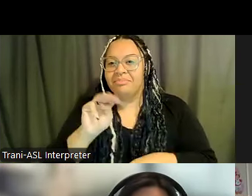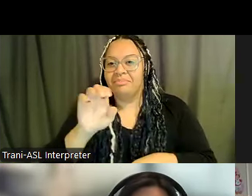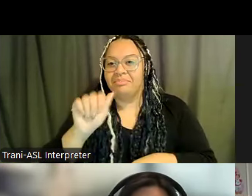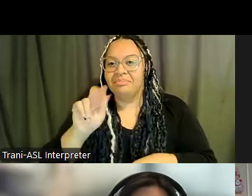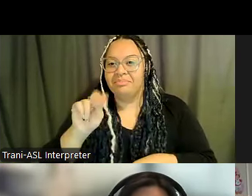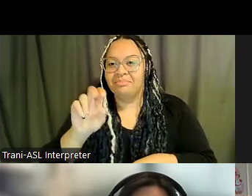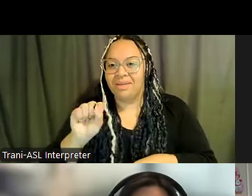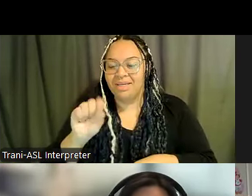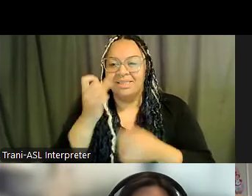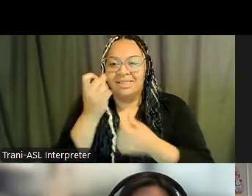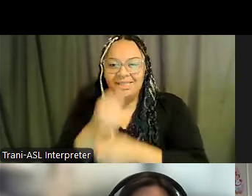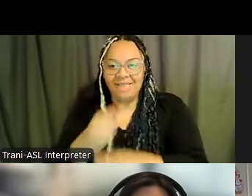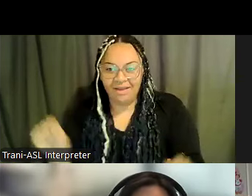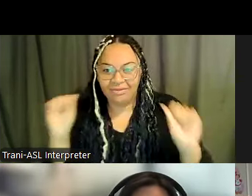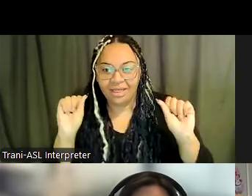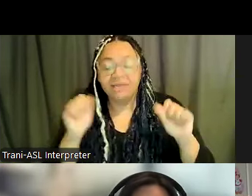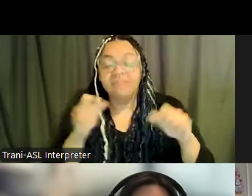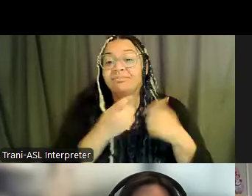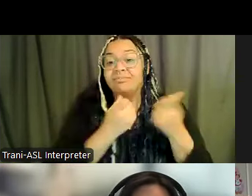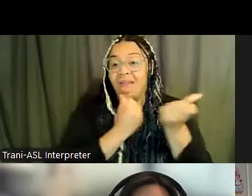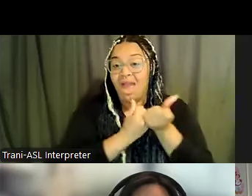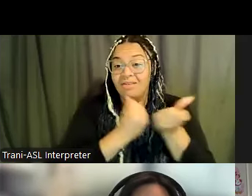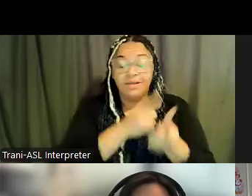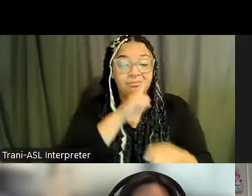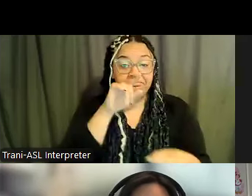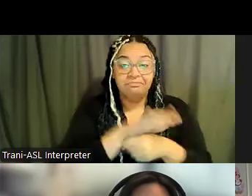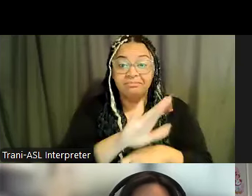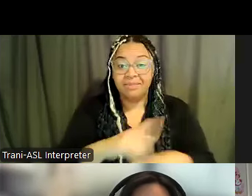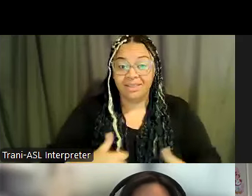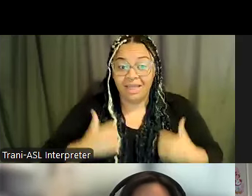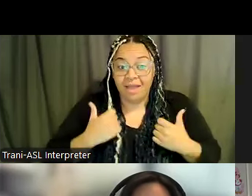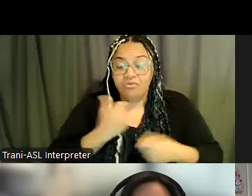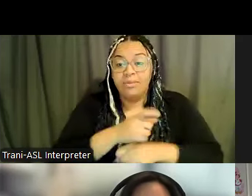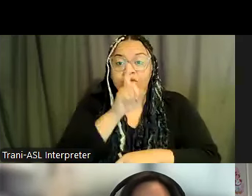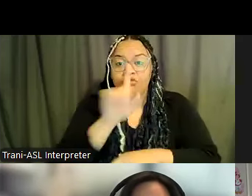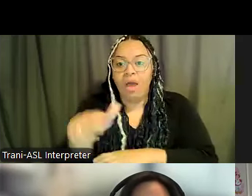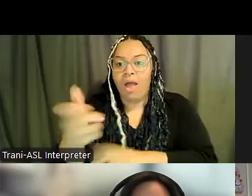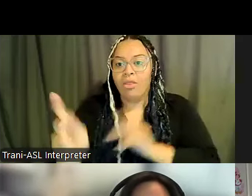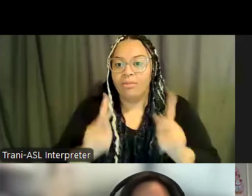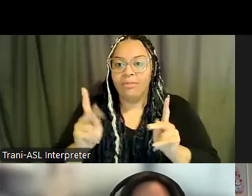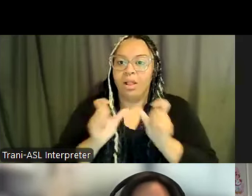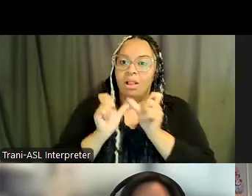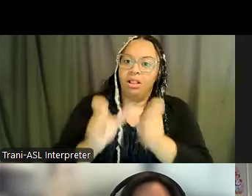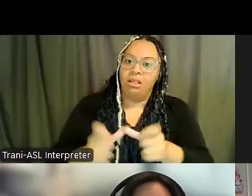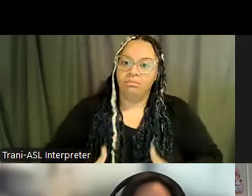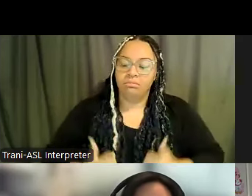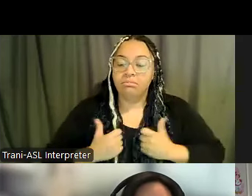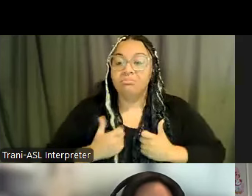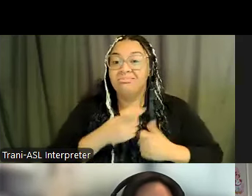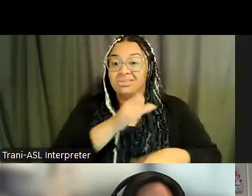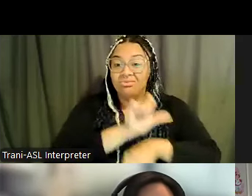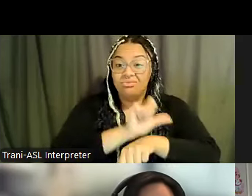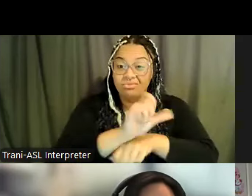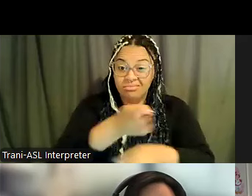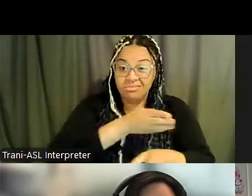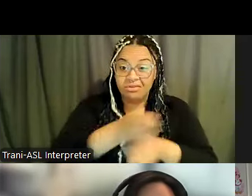advocate who has devoted his life to helping others stay alive. He has worked in the field of suicide